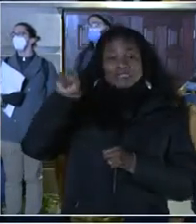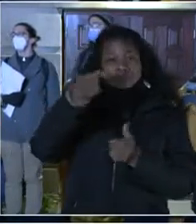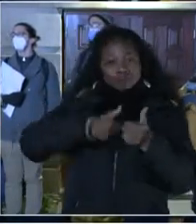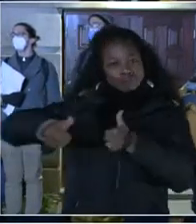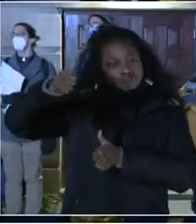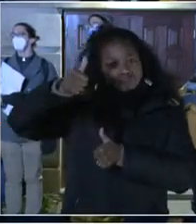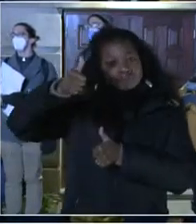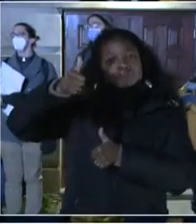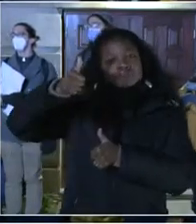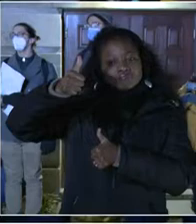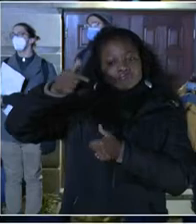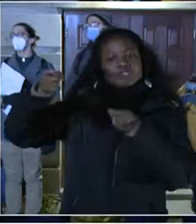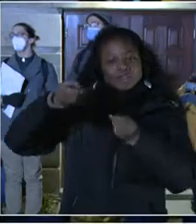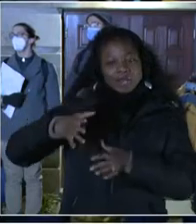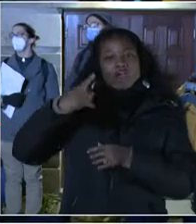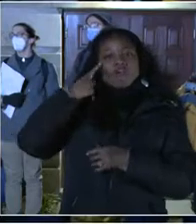the